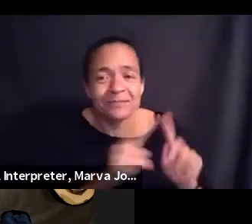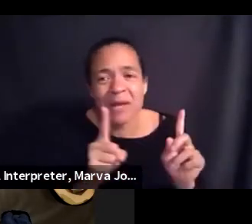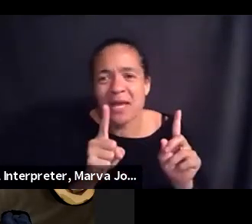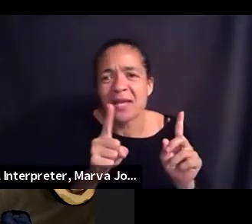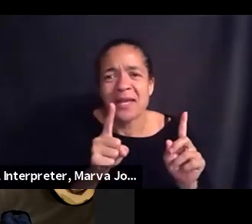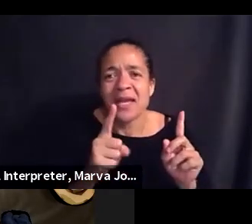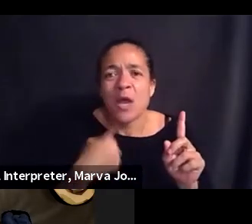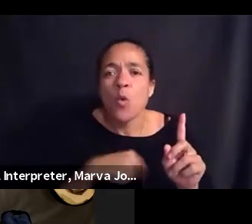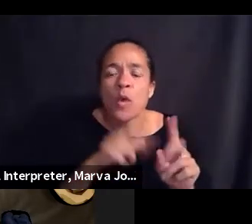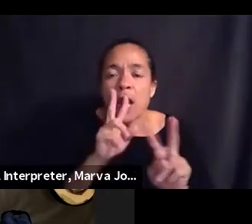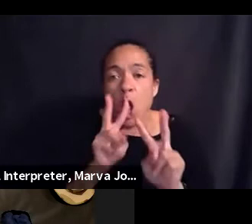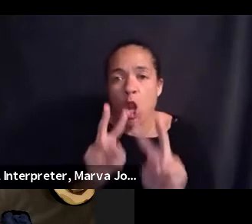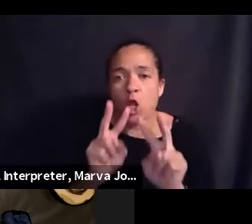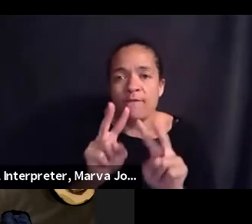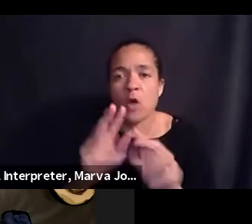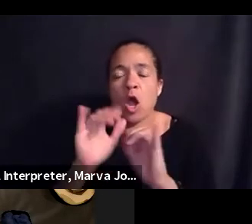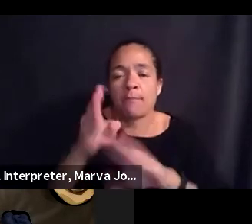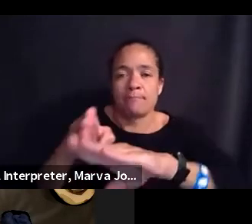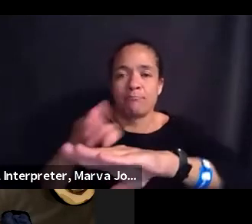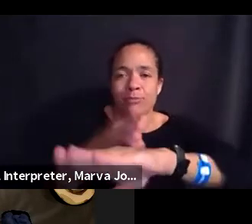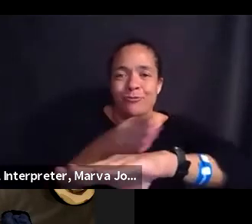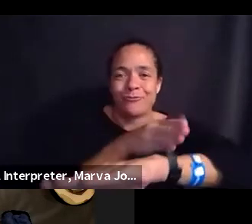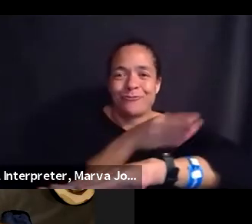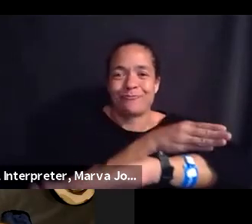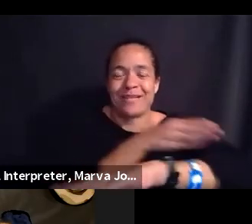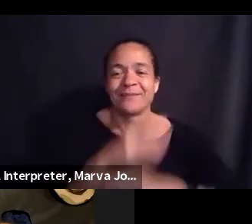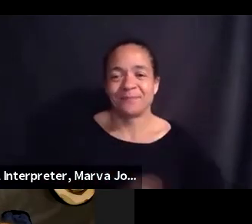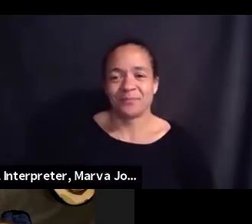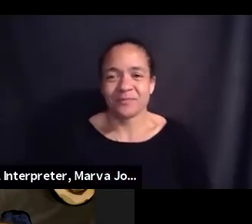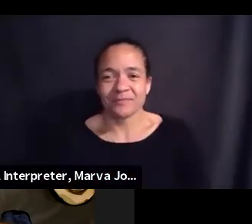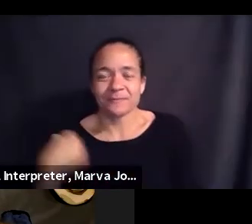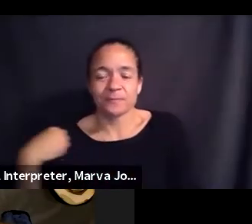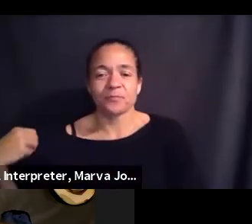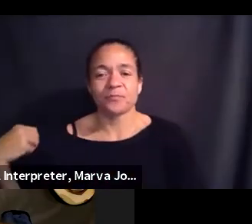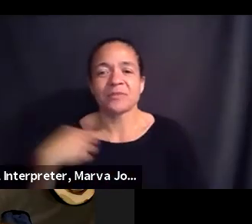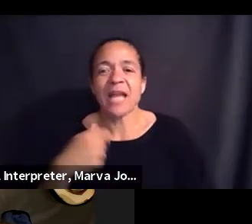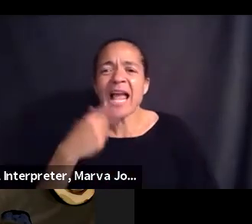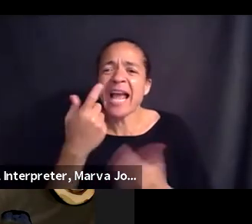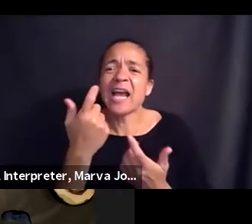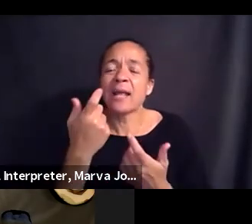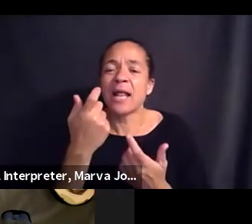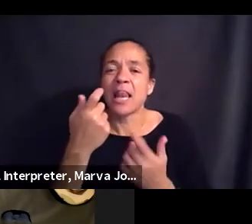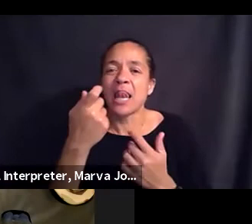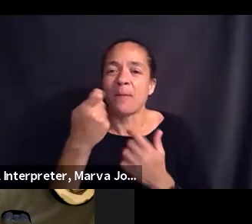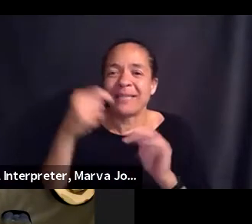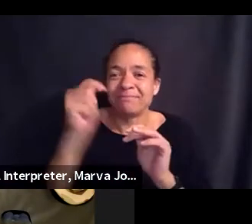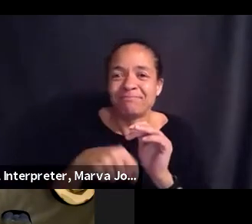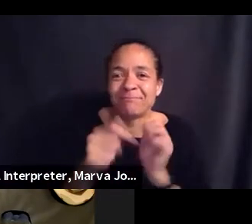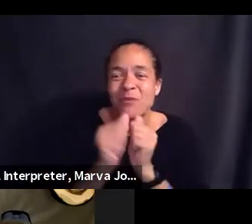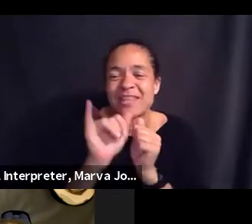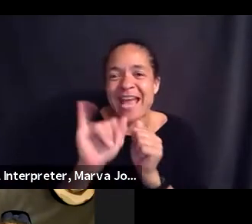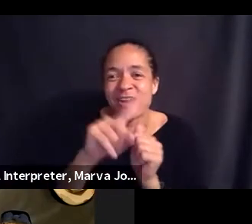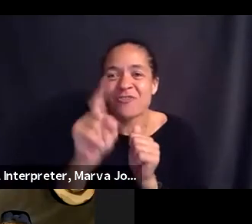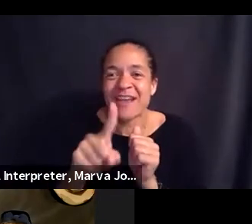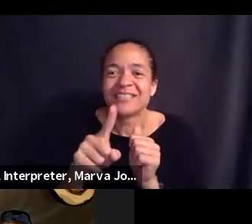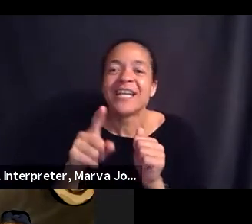we're looking forward to the improvement. Carmen, that's a question. Maybe we can go a little bit deeper there, because there's been some conversations within our field, within the